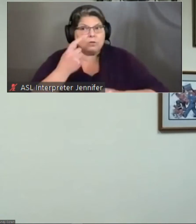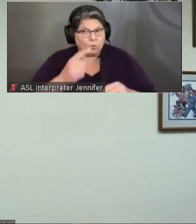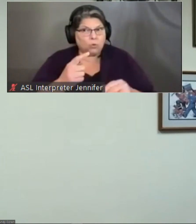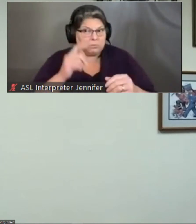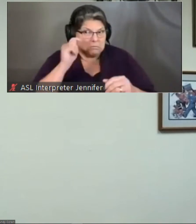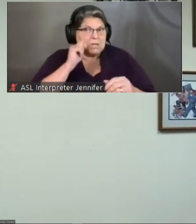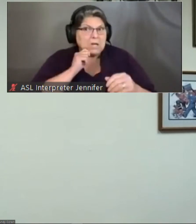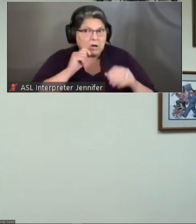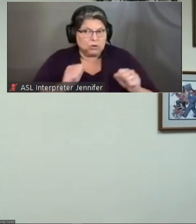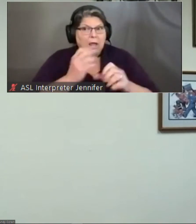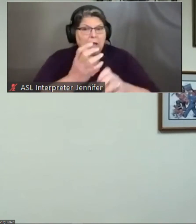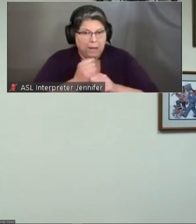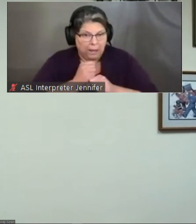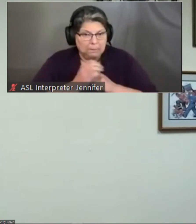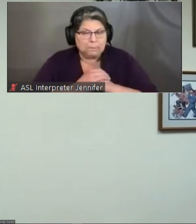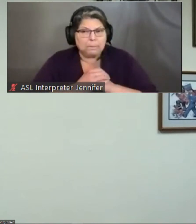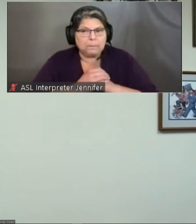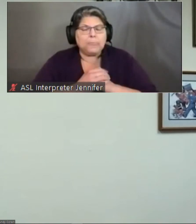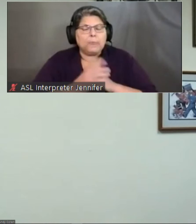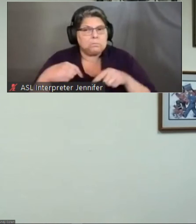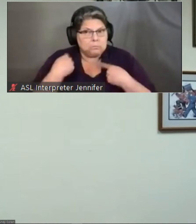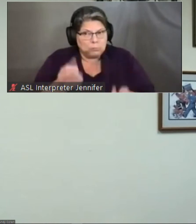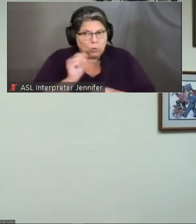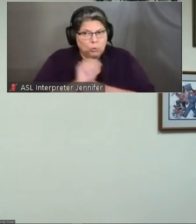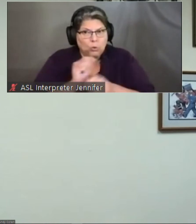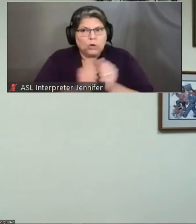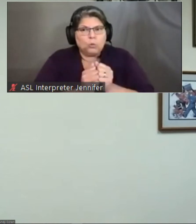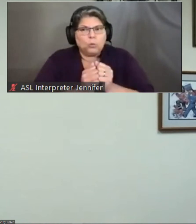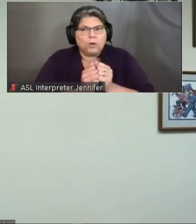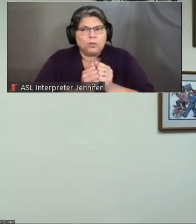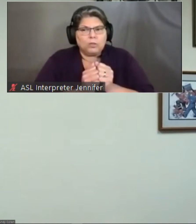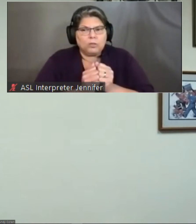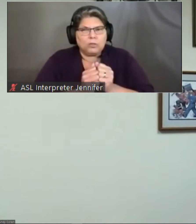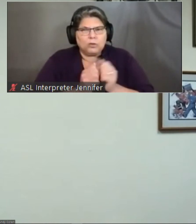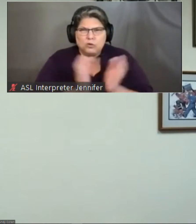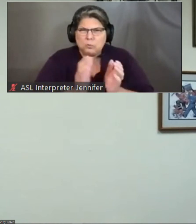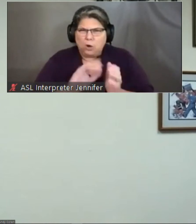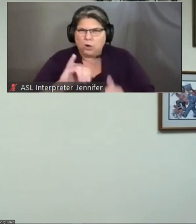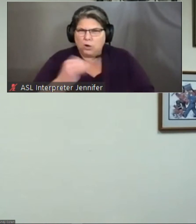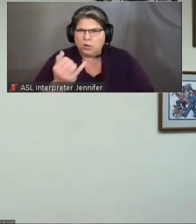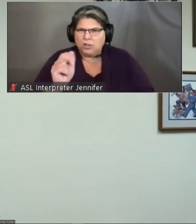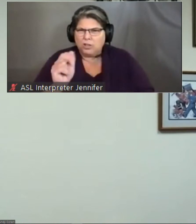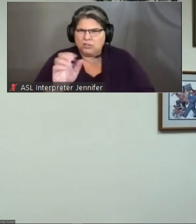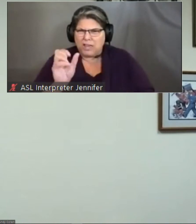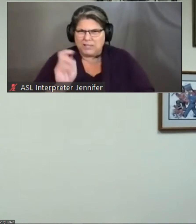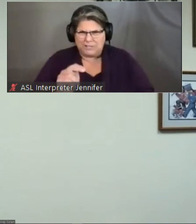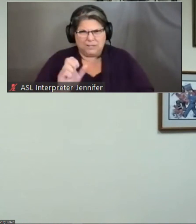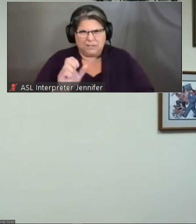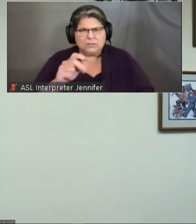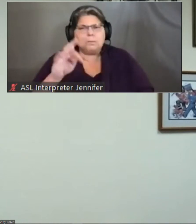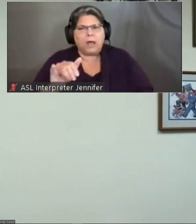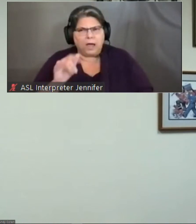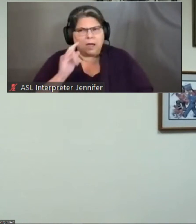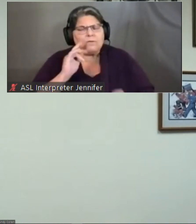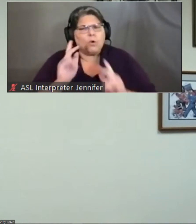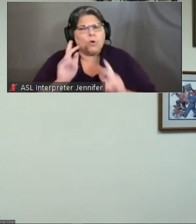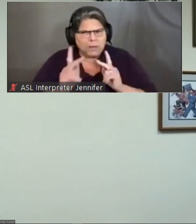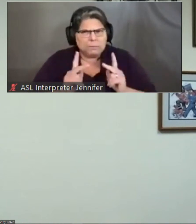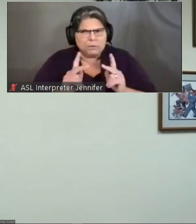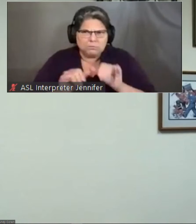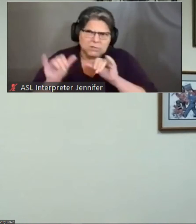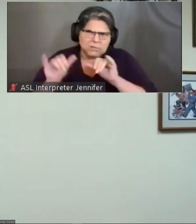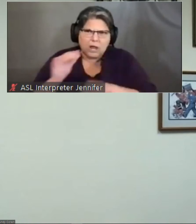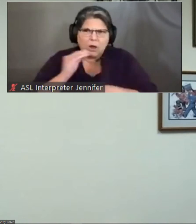adolescents. We have been working with the small Janssen supply to make that available to homebound, homeless